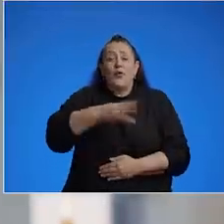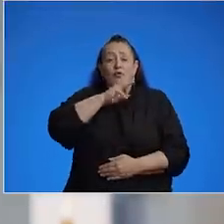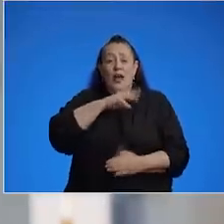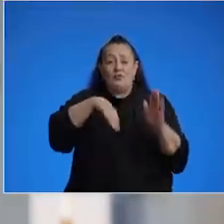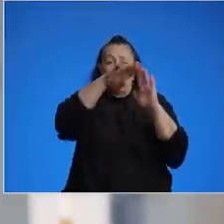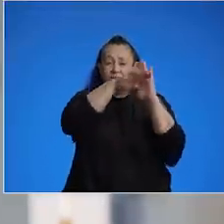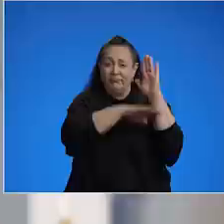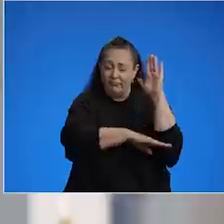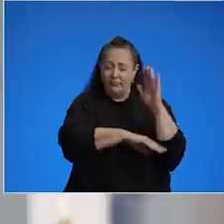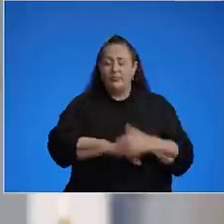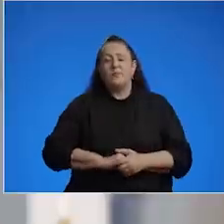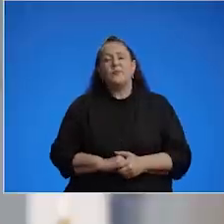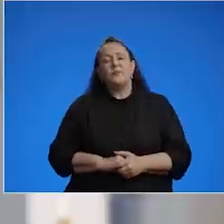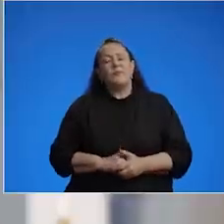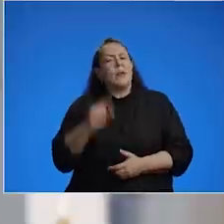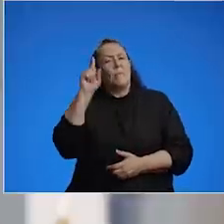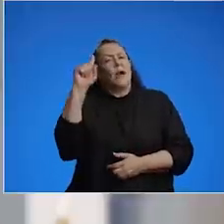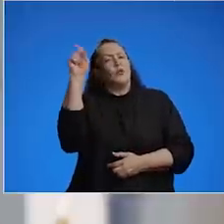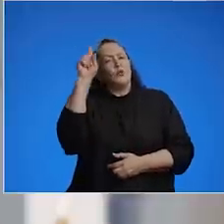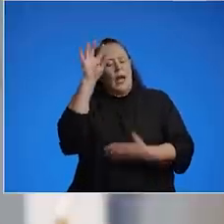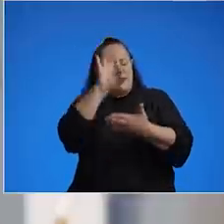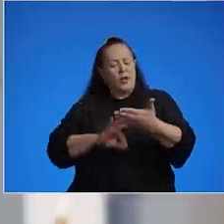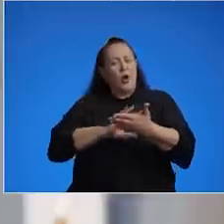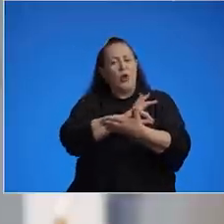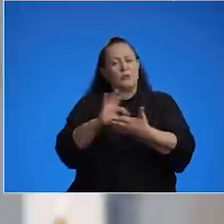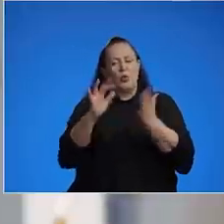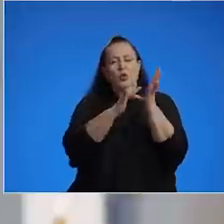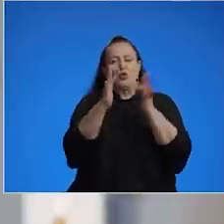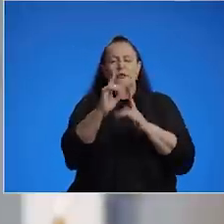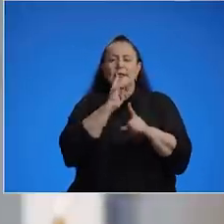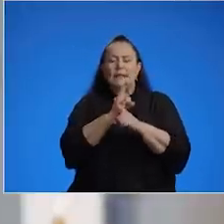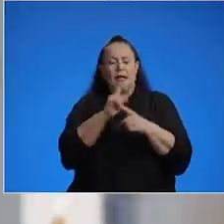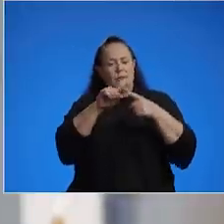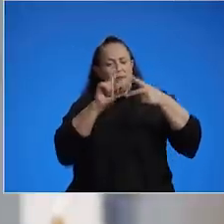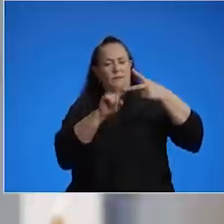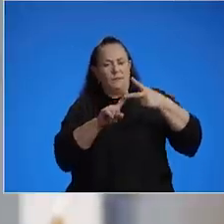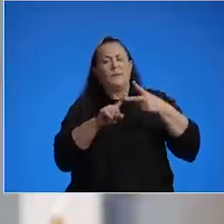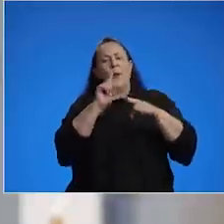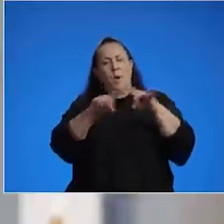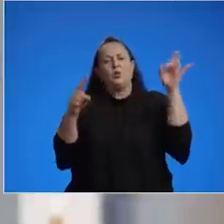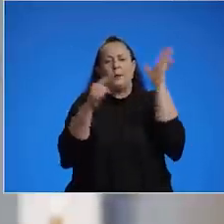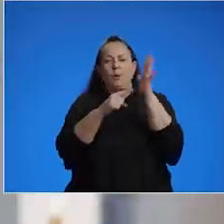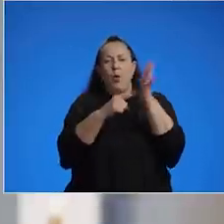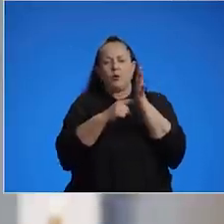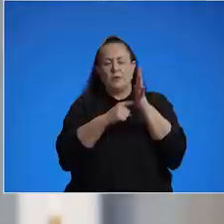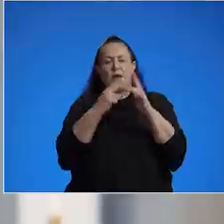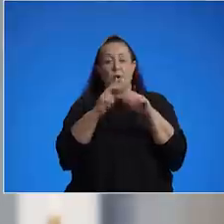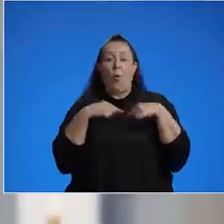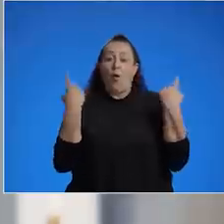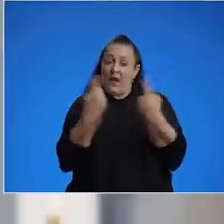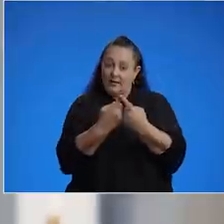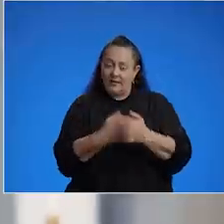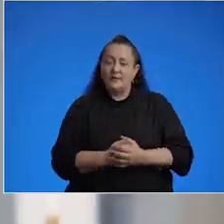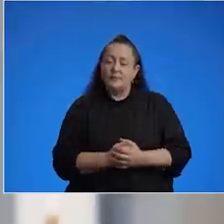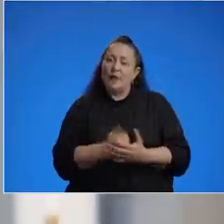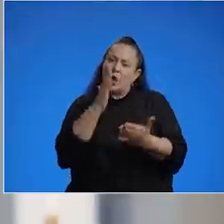some ways, today's Gospel, Jesus is putting these two above the rest, above them all. And indeed, they are the essence and